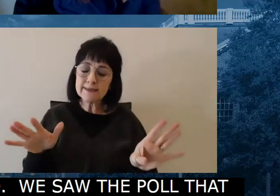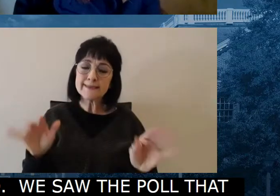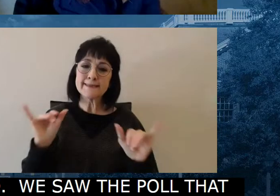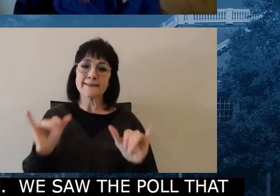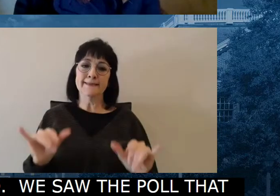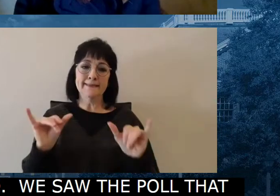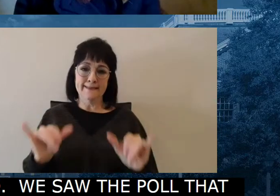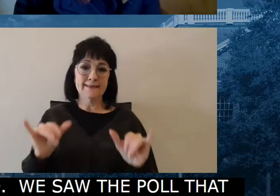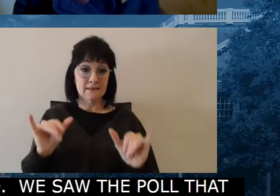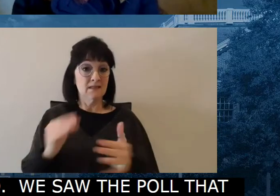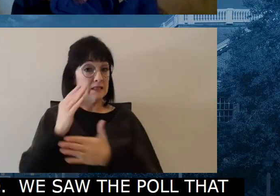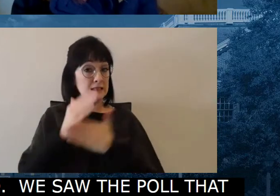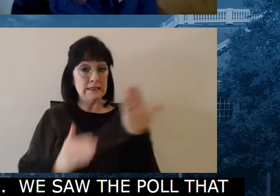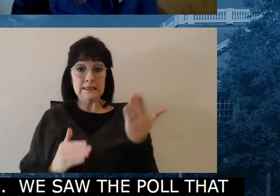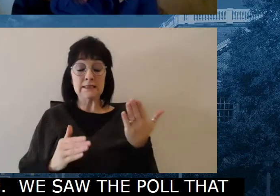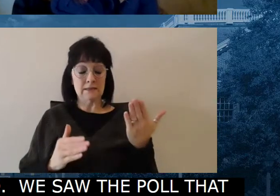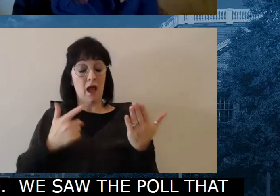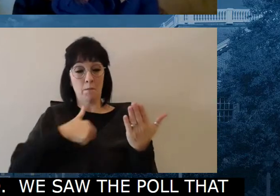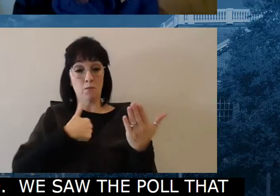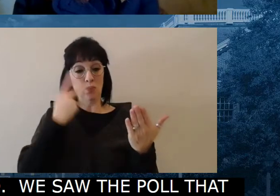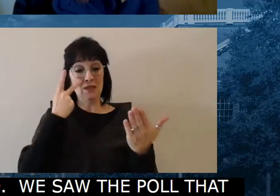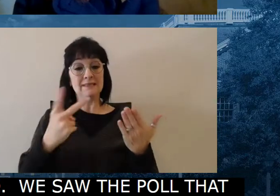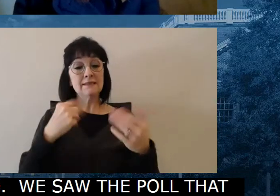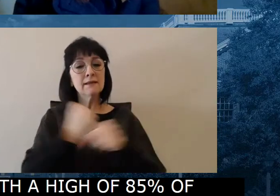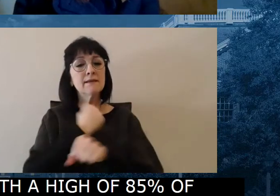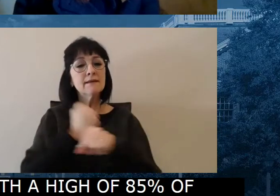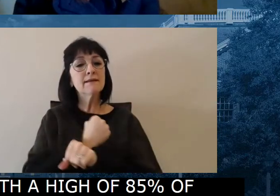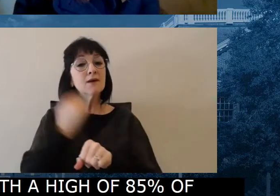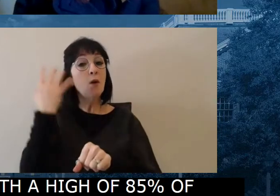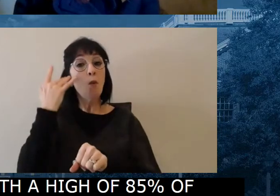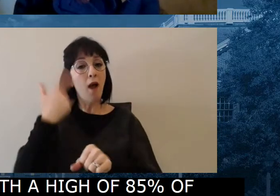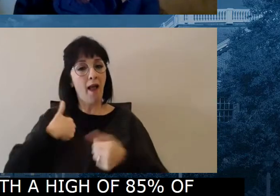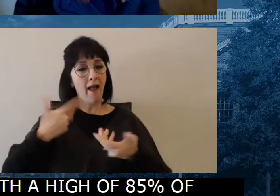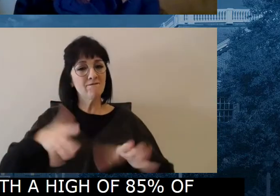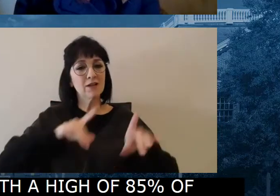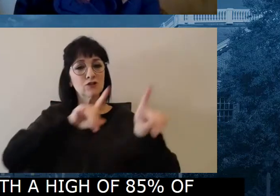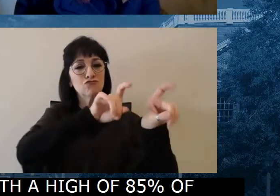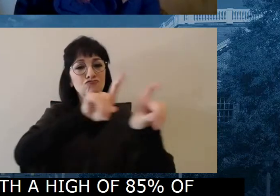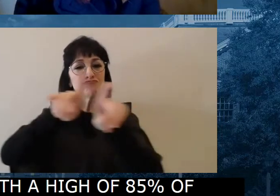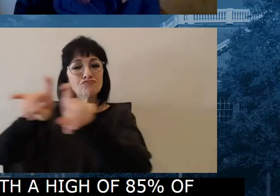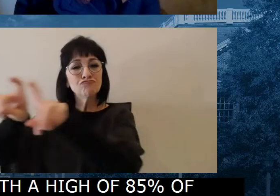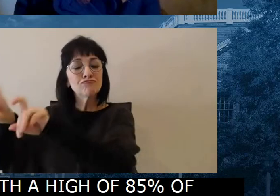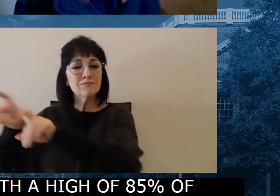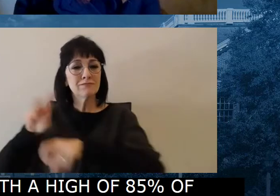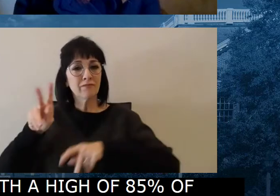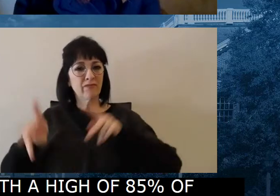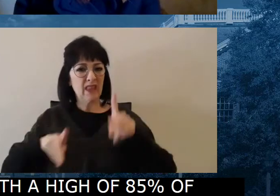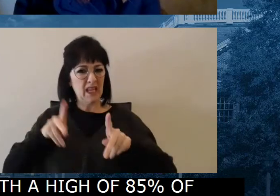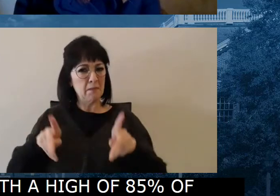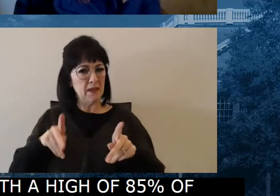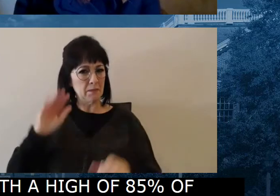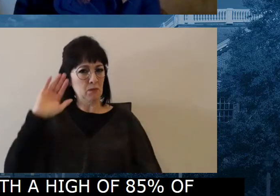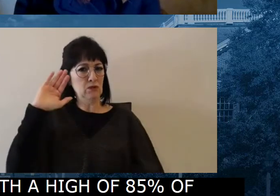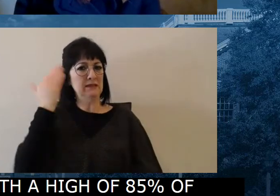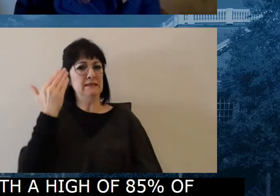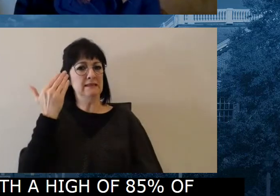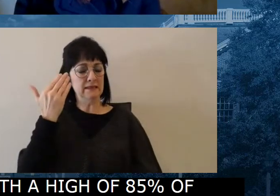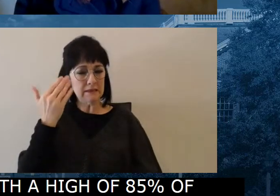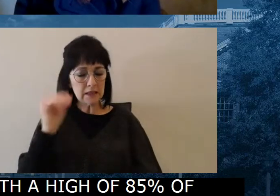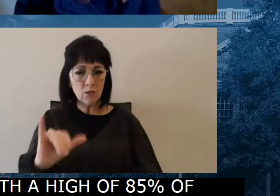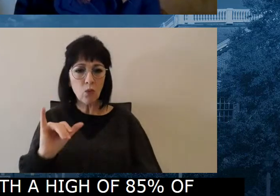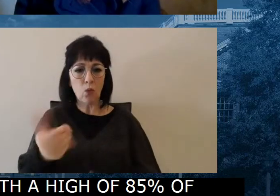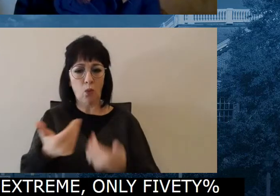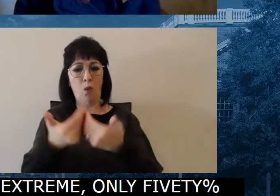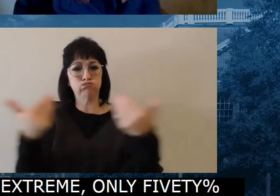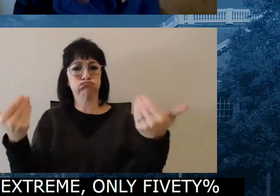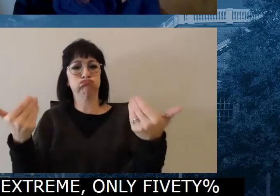extreme, only 50% wanted to get the vaccine. That's a big gap in between. And so we need to make